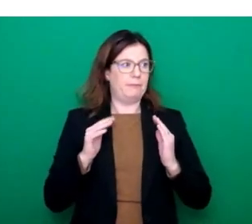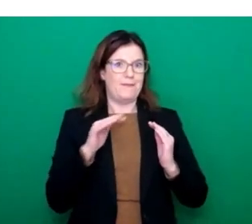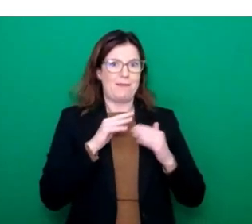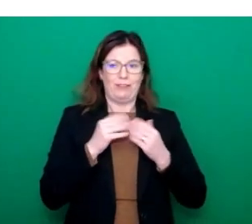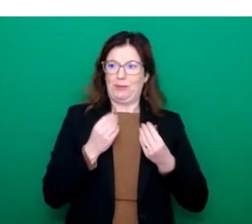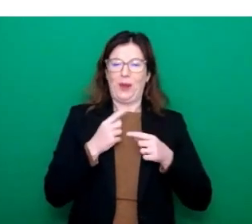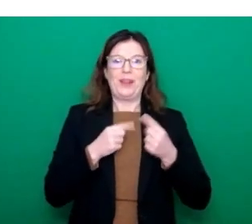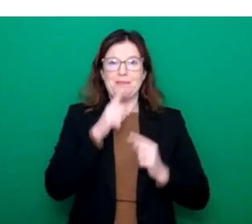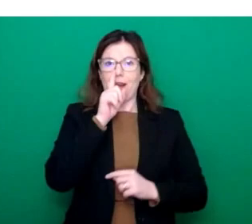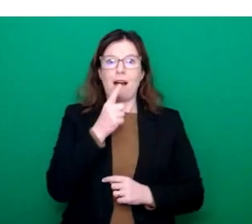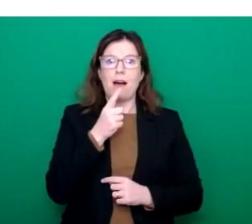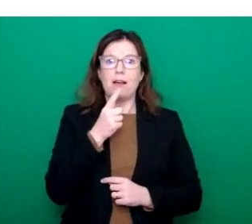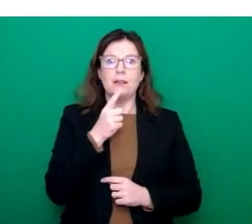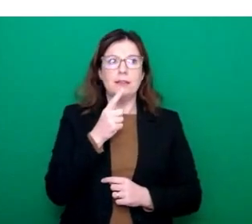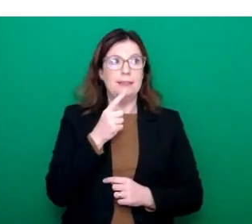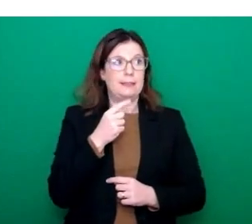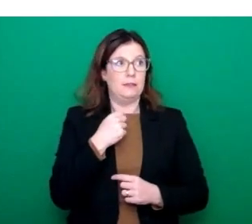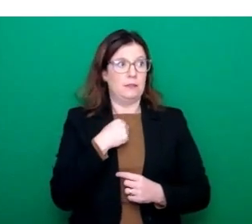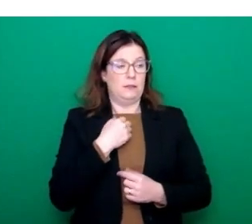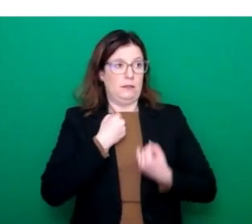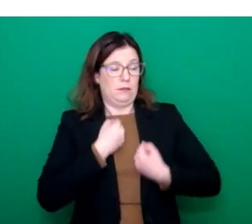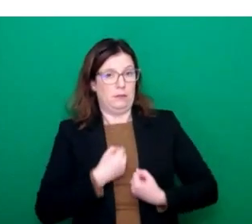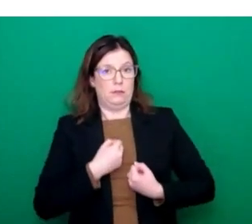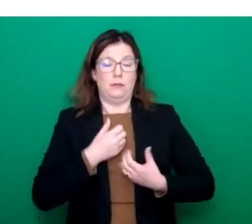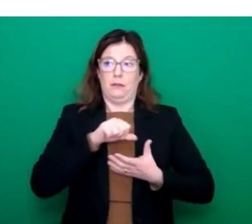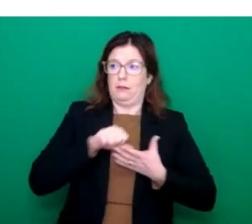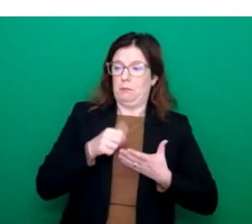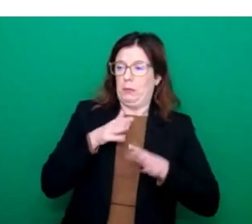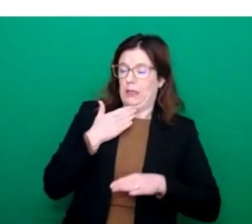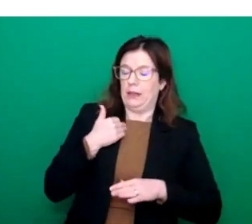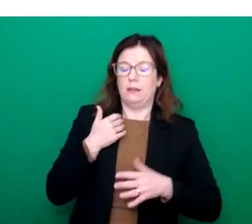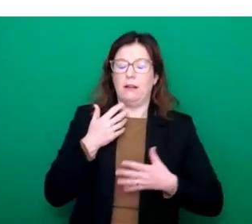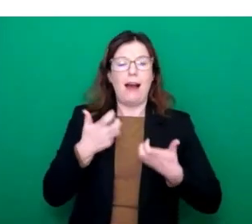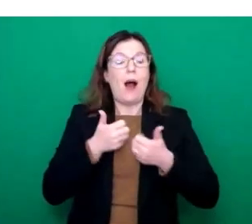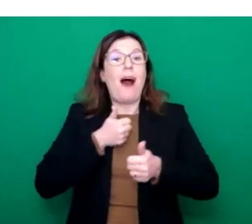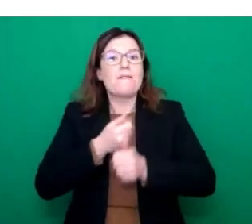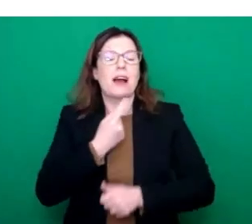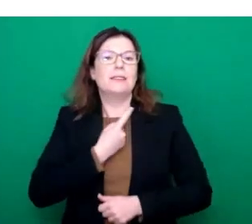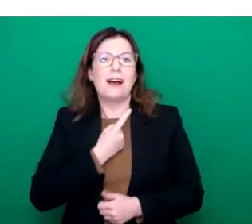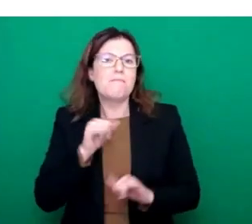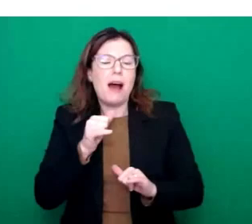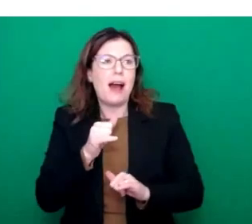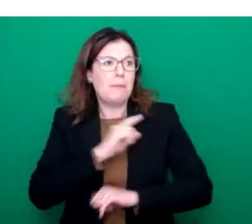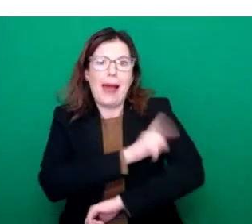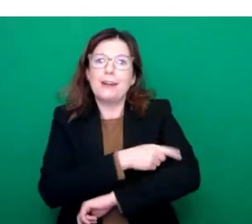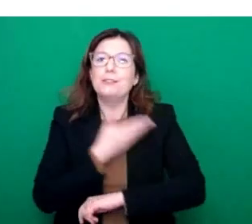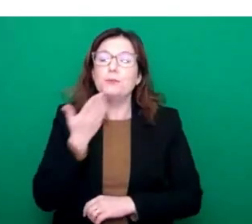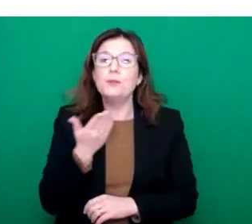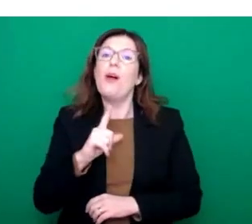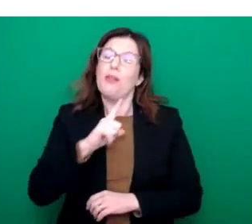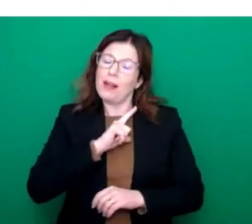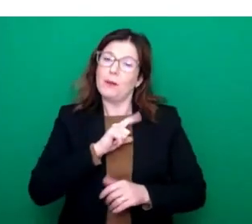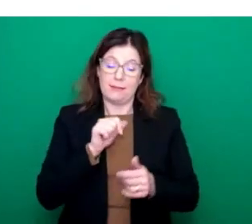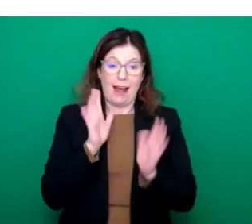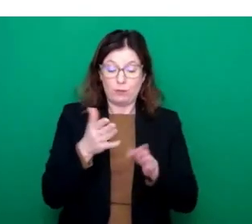be a really good advocate for yourself. And you need as many steps prepared prior to that happening as you can. And just to